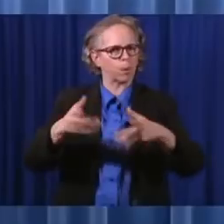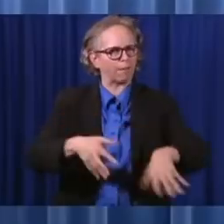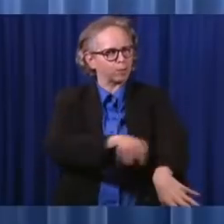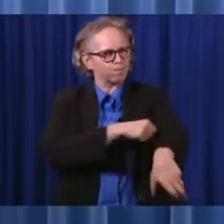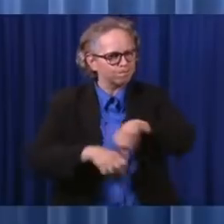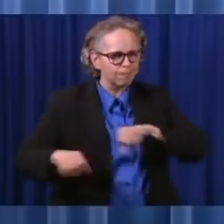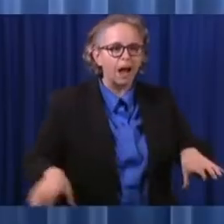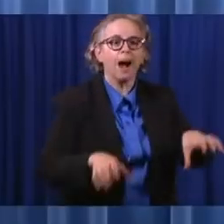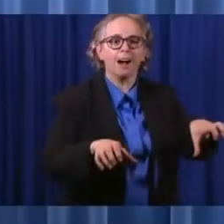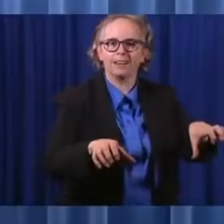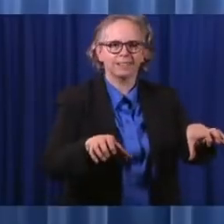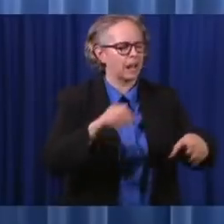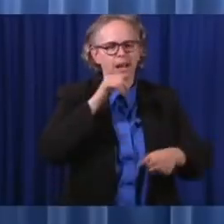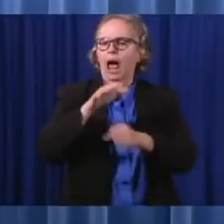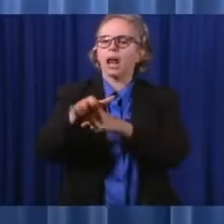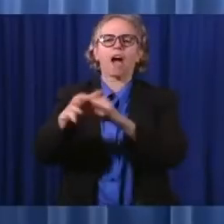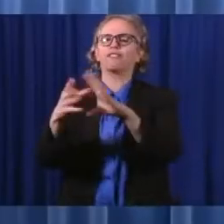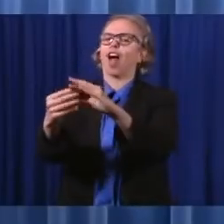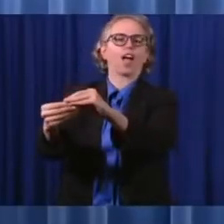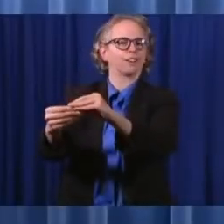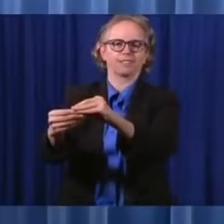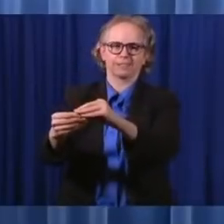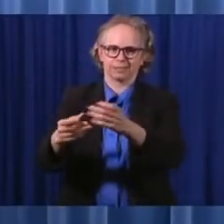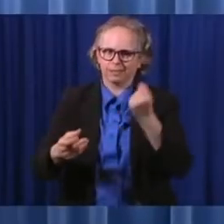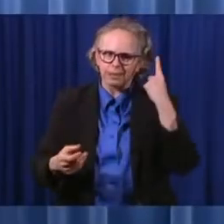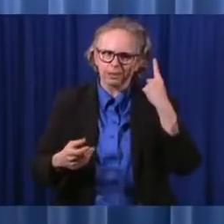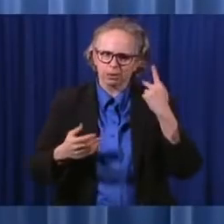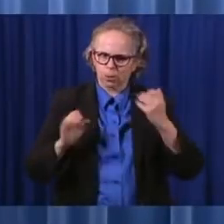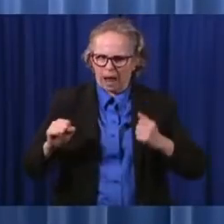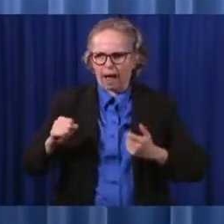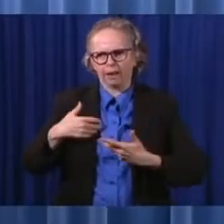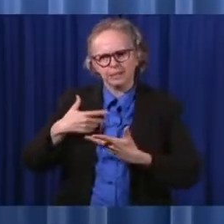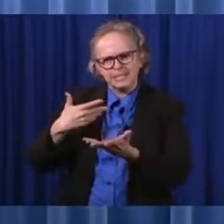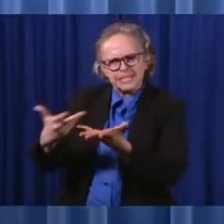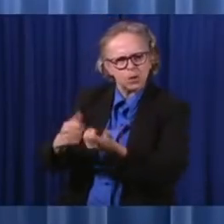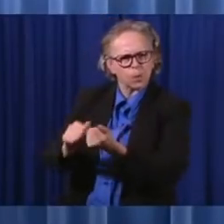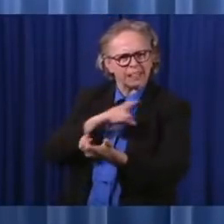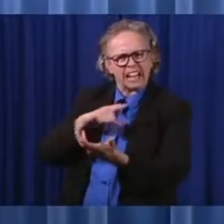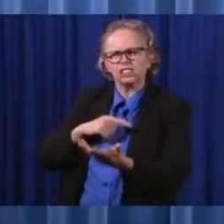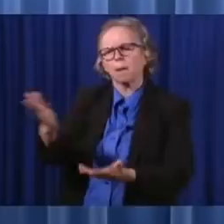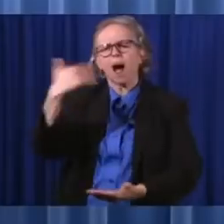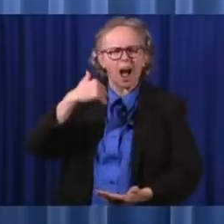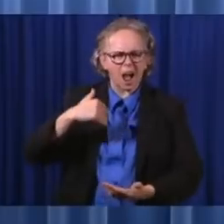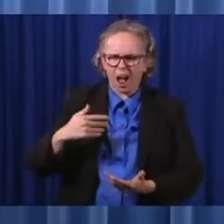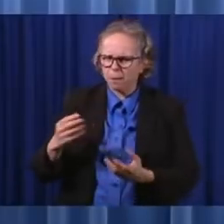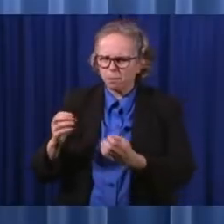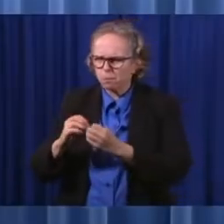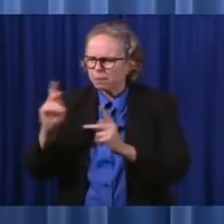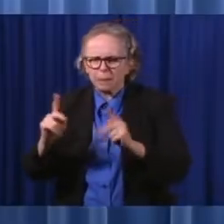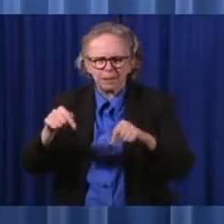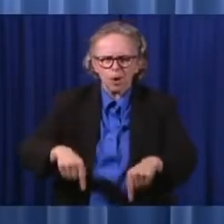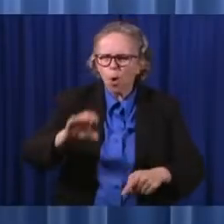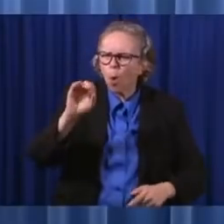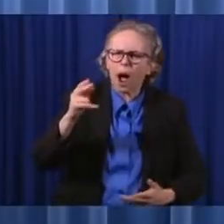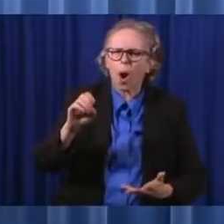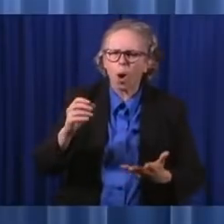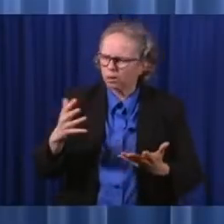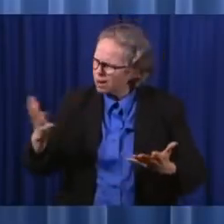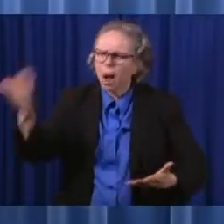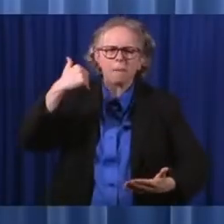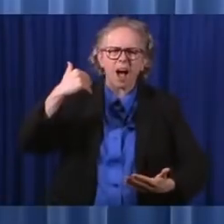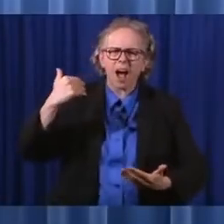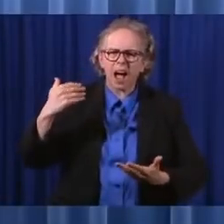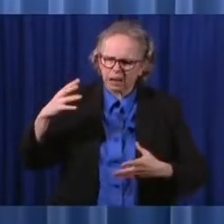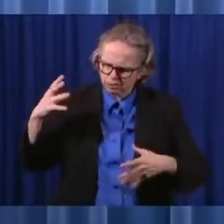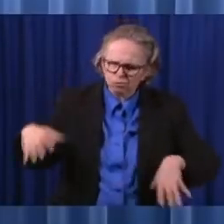Assembly and talk to the people of the state of Ohio and say, let's do these things. Let's get some victories in the sense of doing things that matter, that